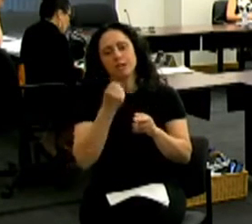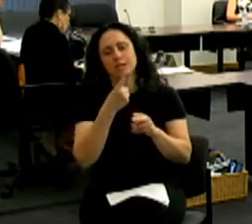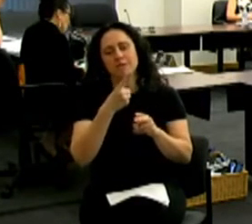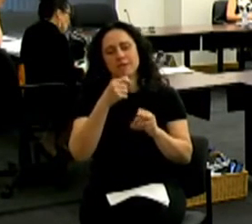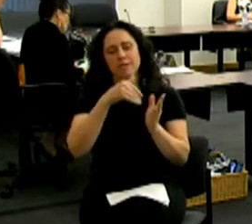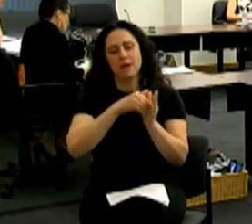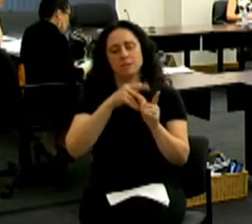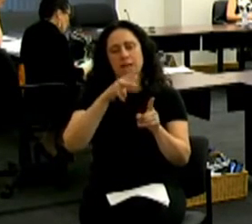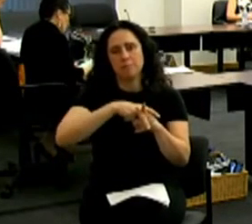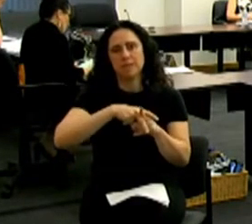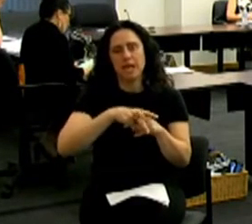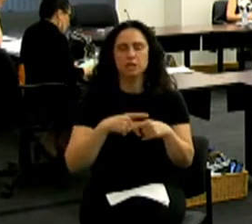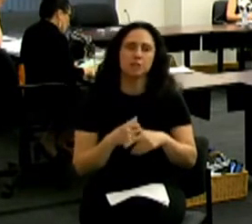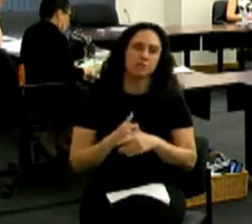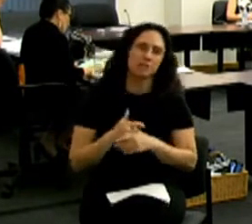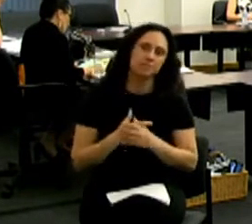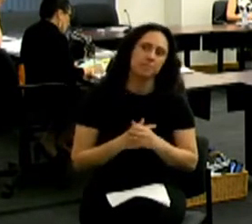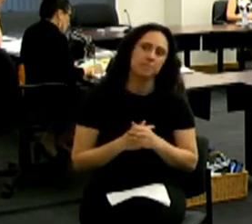applications. So